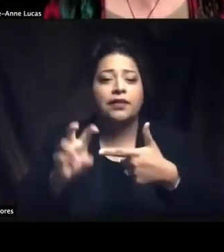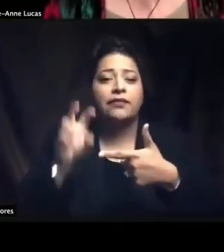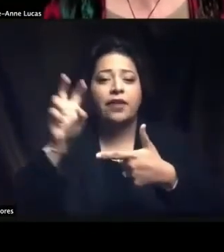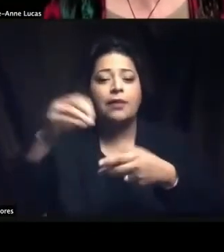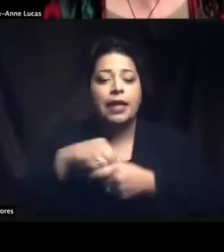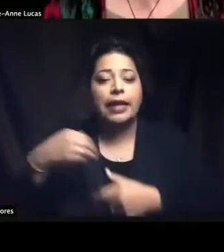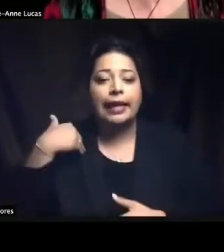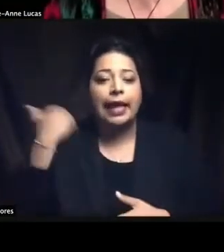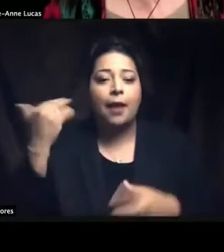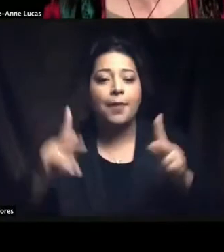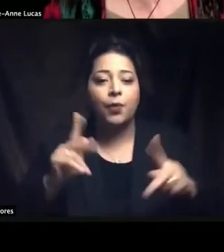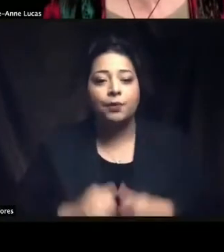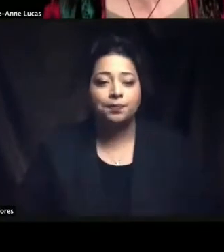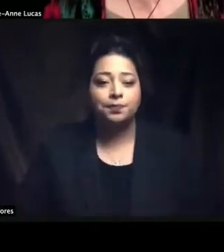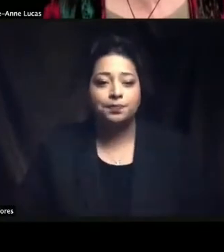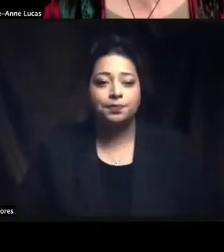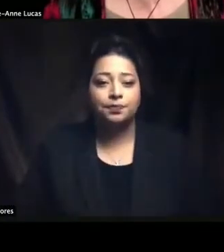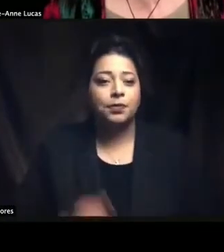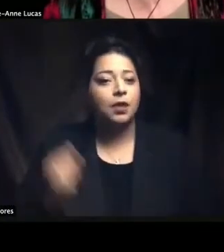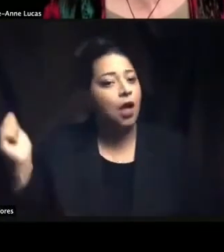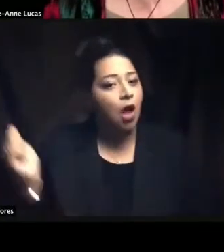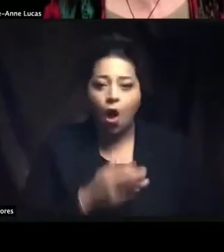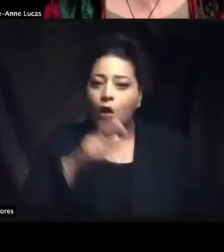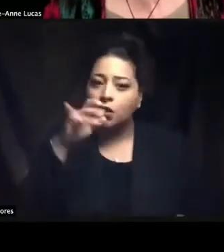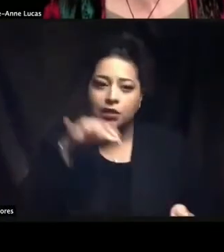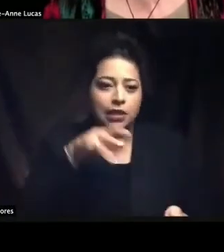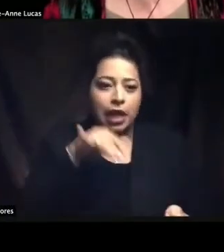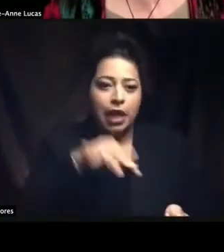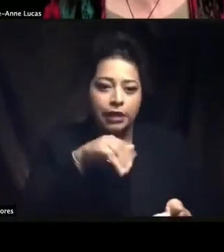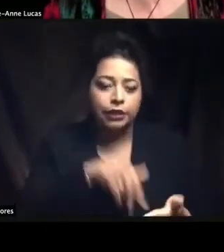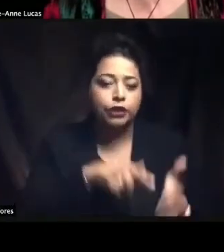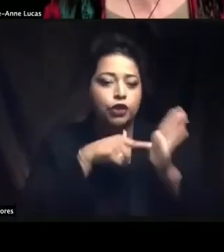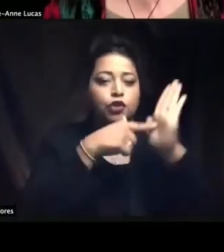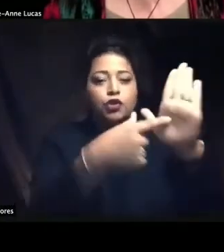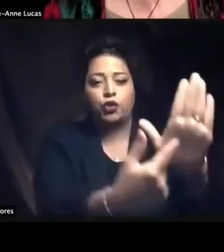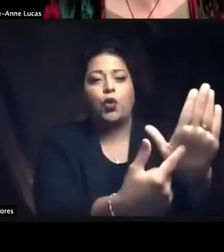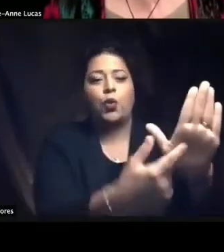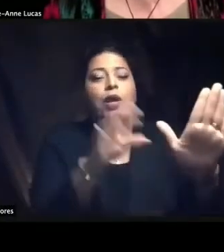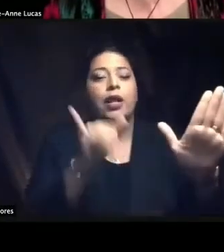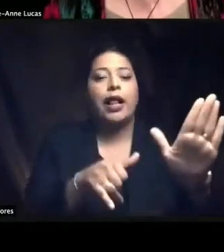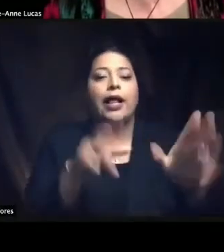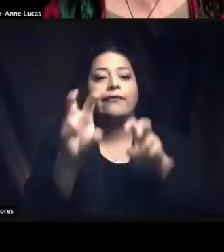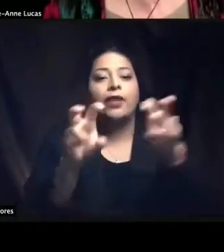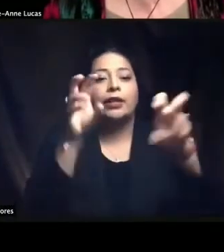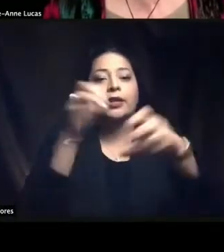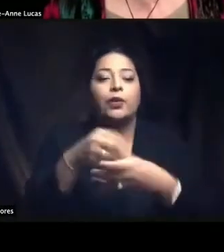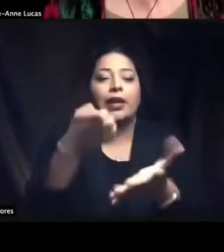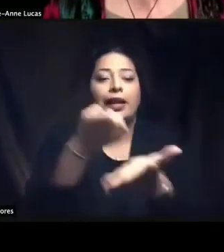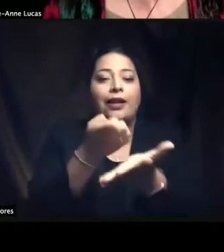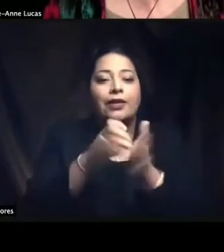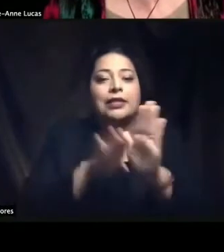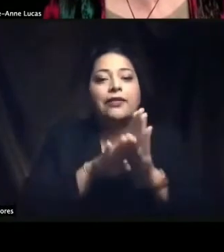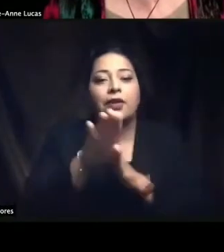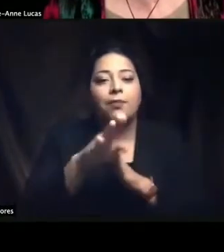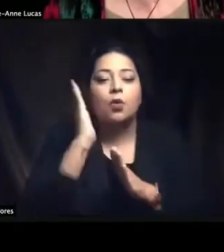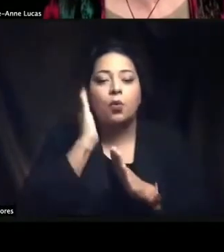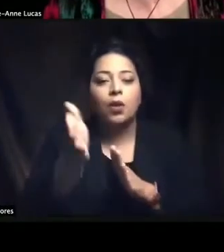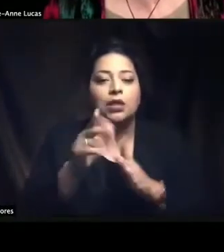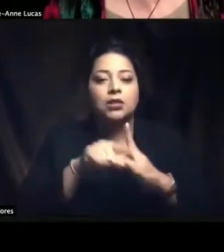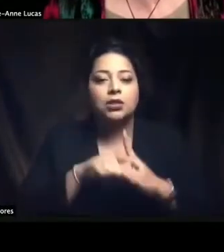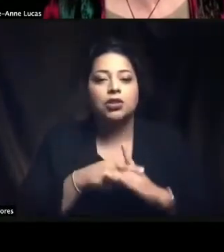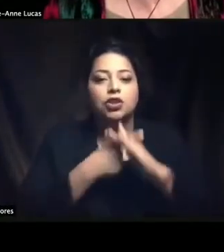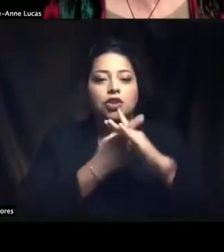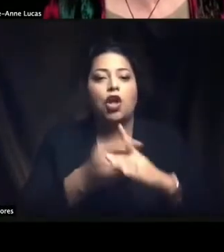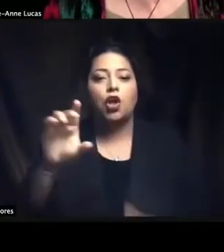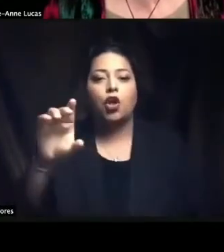youth. All the studies show that investment in our youth and also investment in economic development is what's going to start to lower